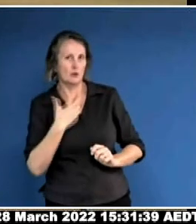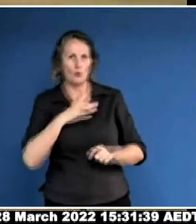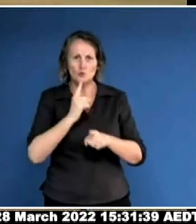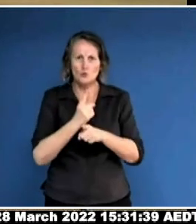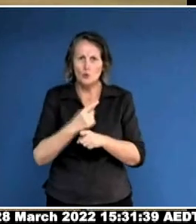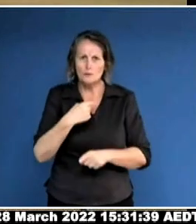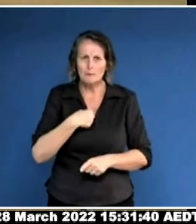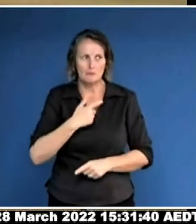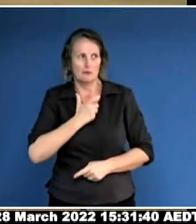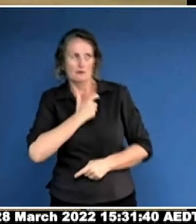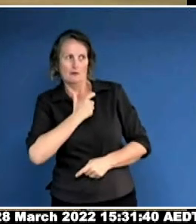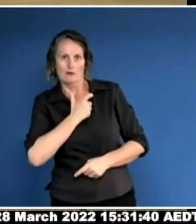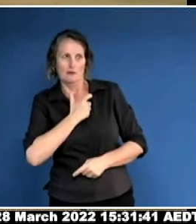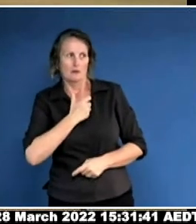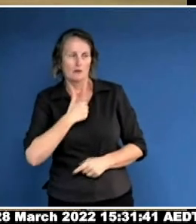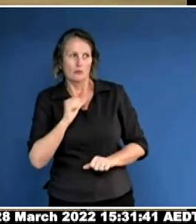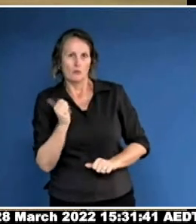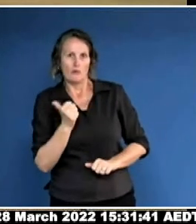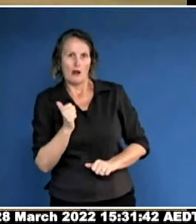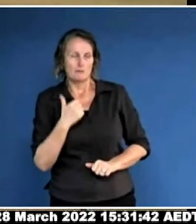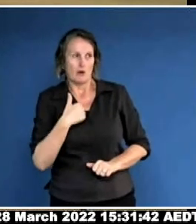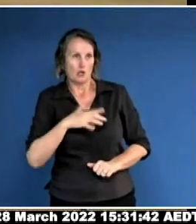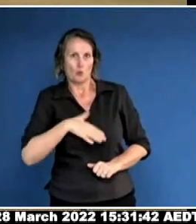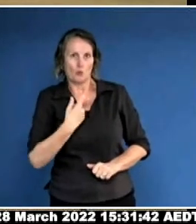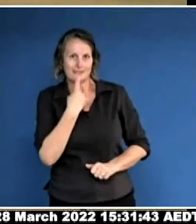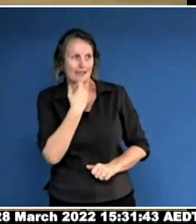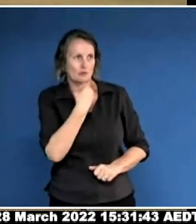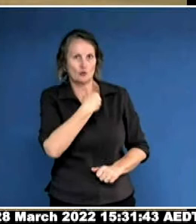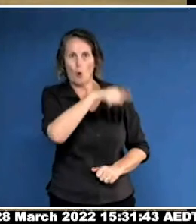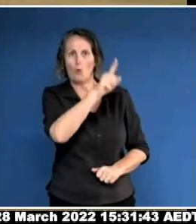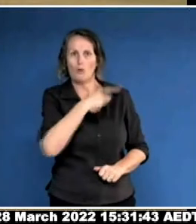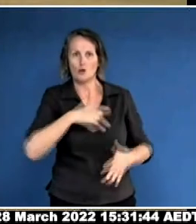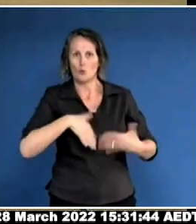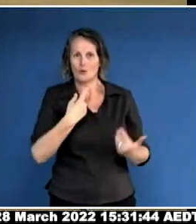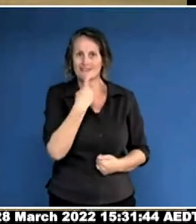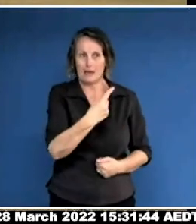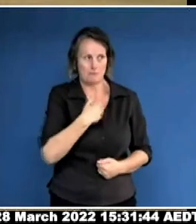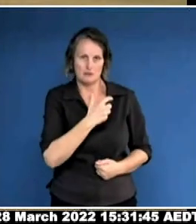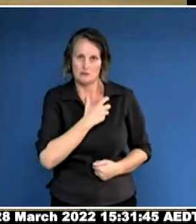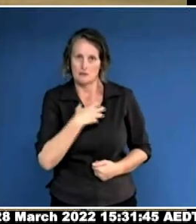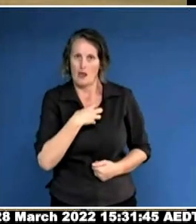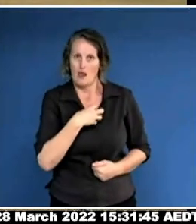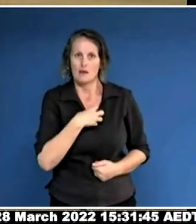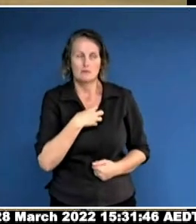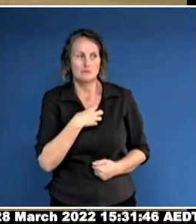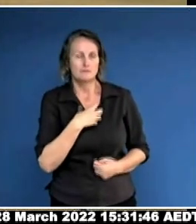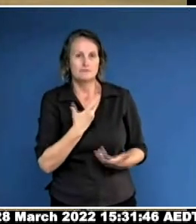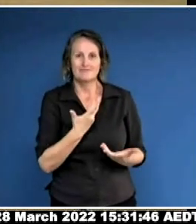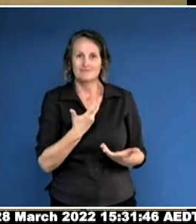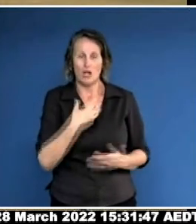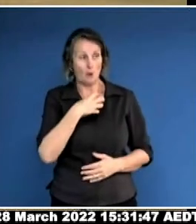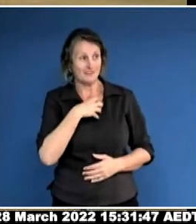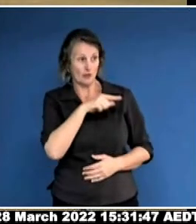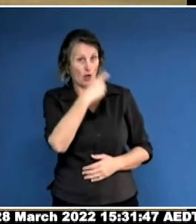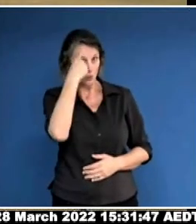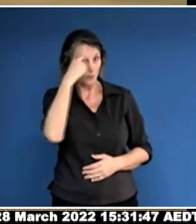so much fear about what he would do to me. I found it hard to say no, to tell him to go away. I was scared he